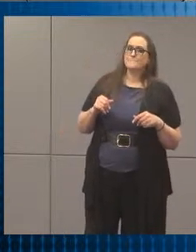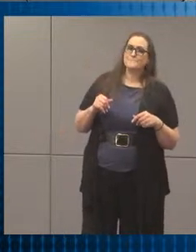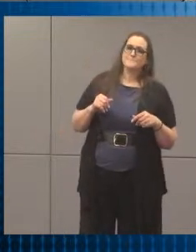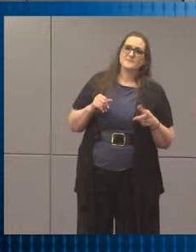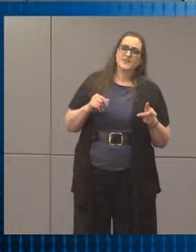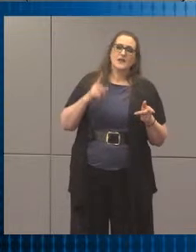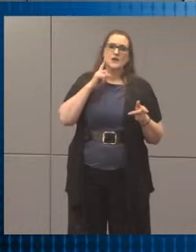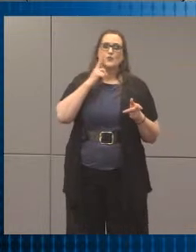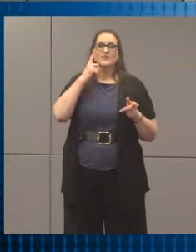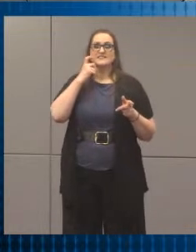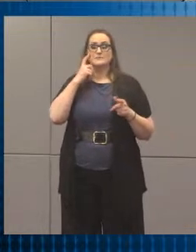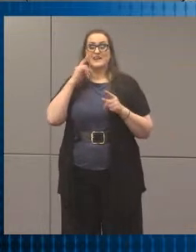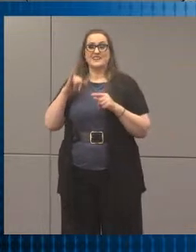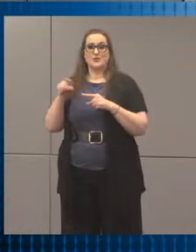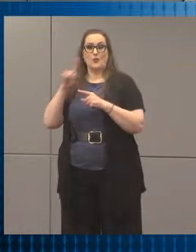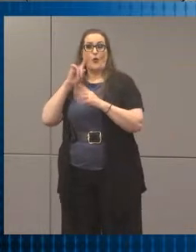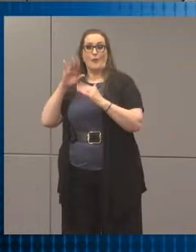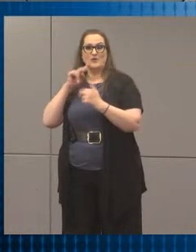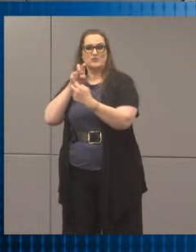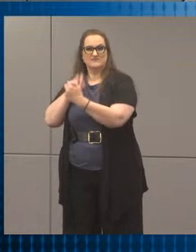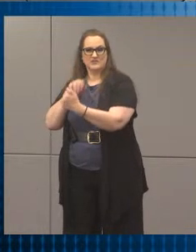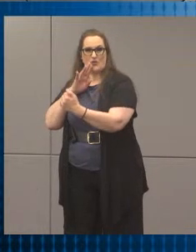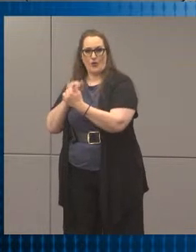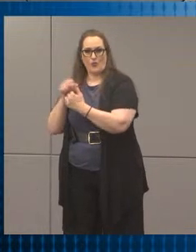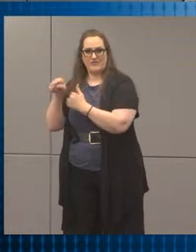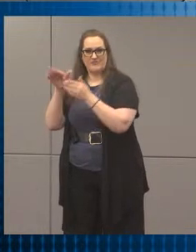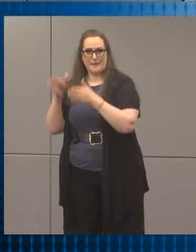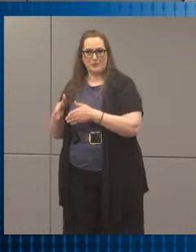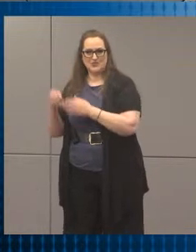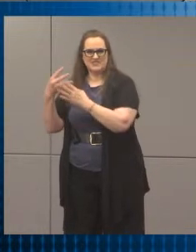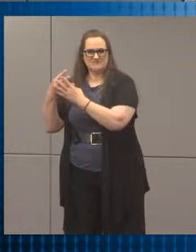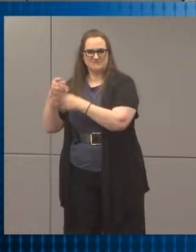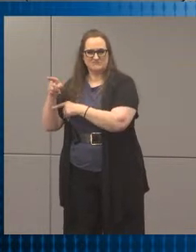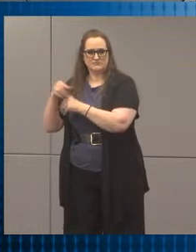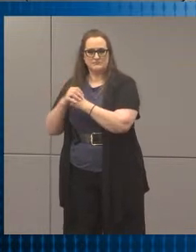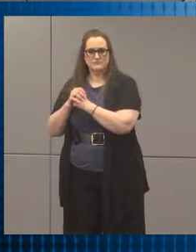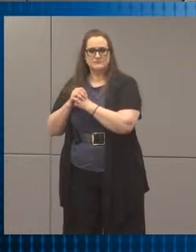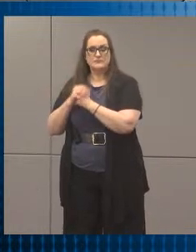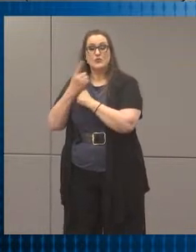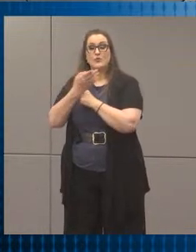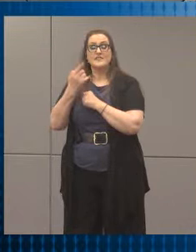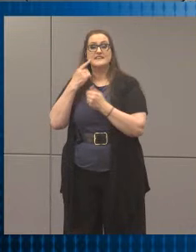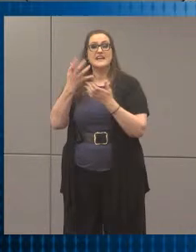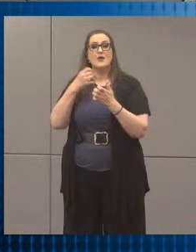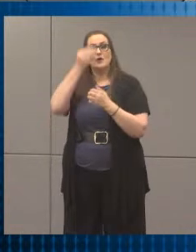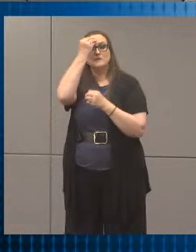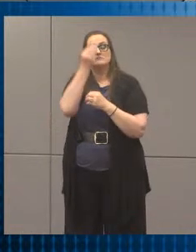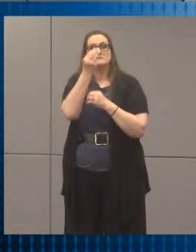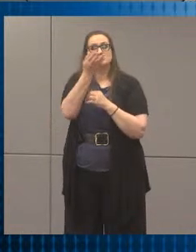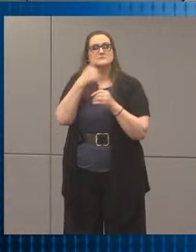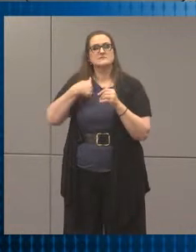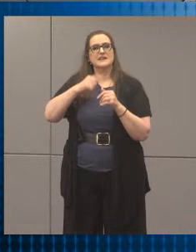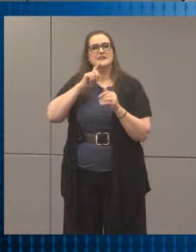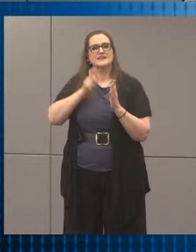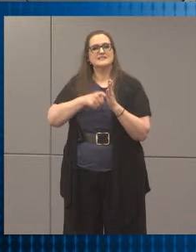Again, the suspect, we're hoping to talk to that individual. One of the things I wanted to highlight, I'd mentioned earlier that medical